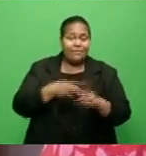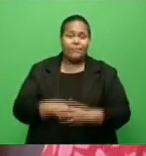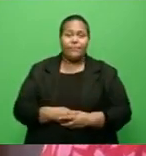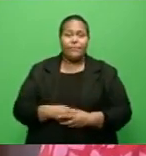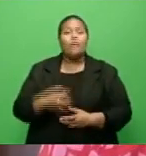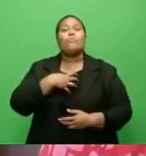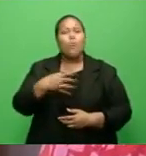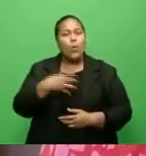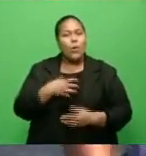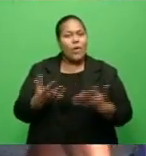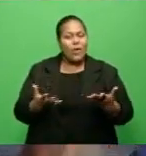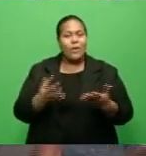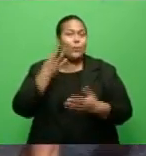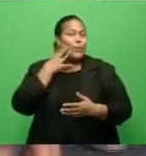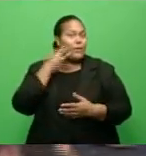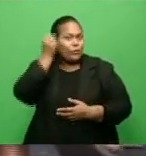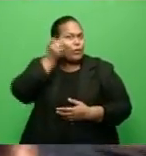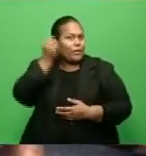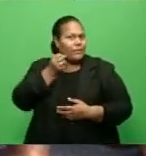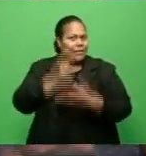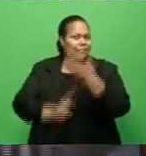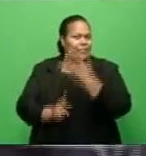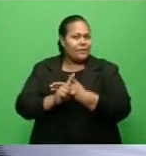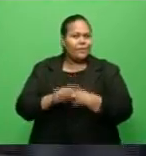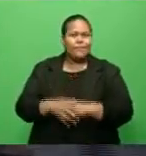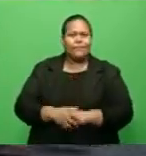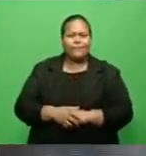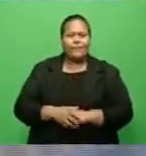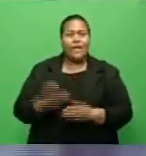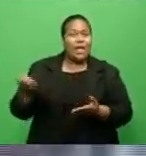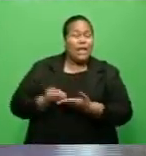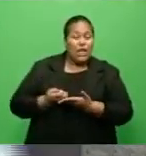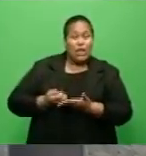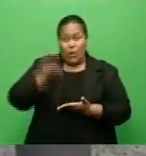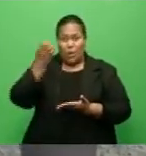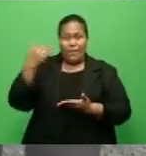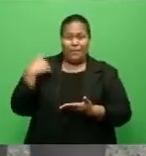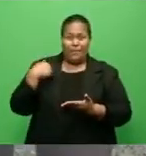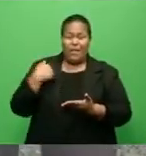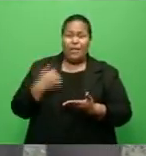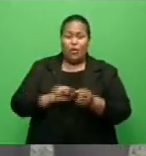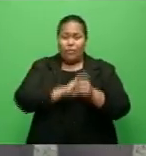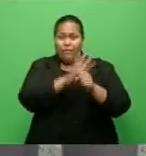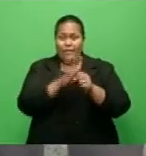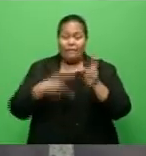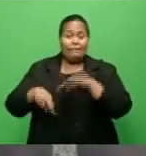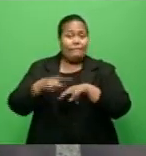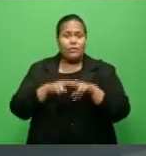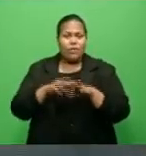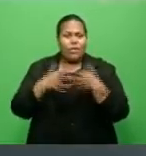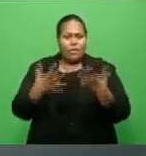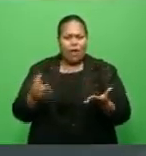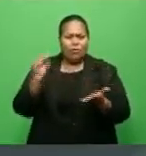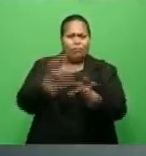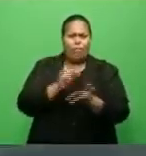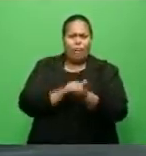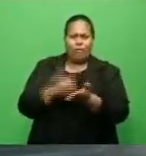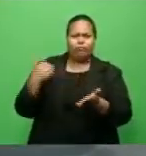increases in periods of stress. He says the economic impact of COVID-19 on Fiji has been devastating and it will affect